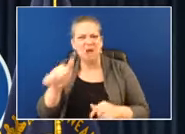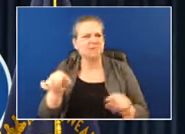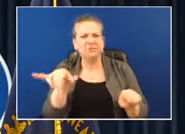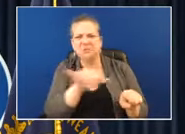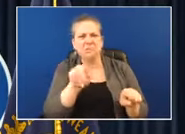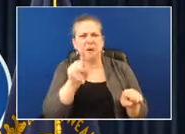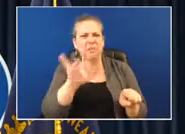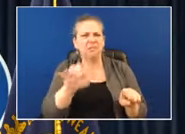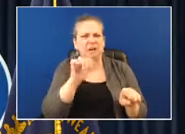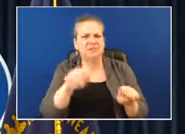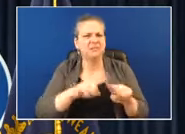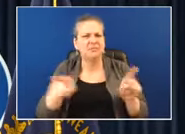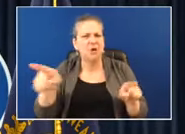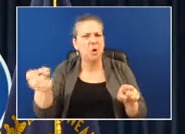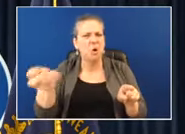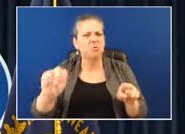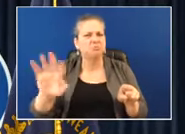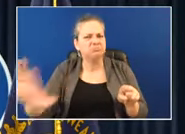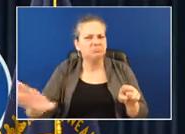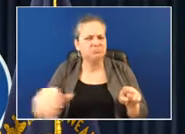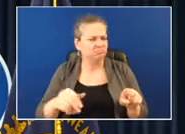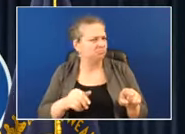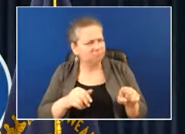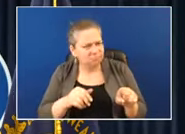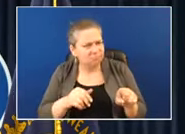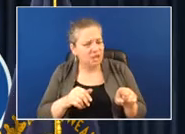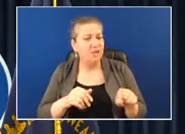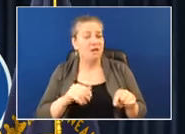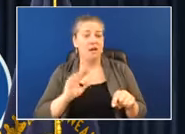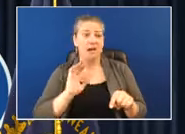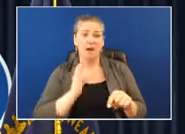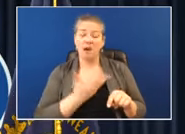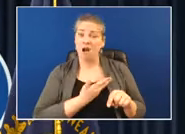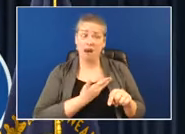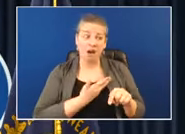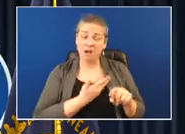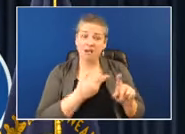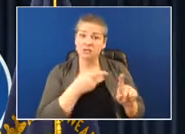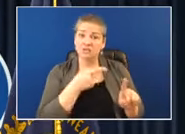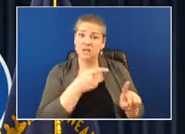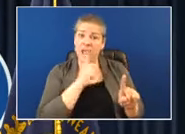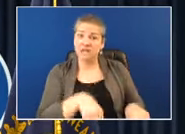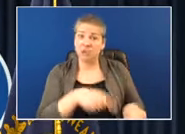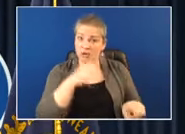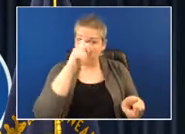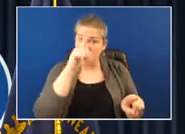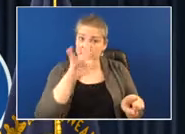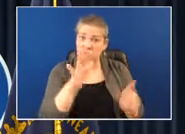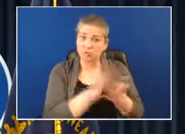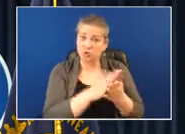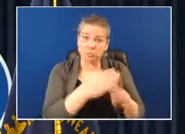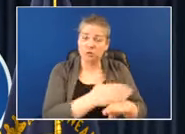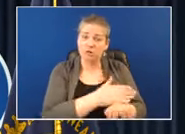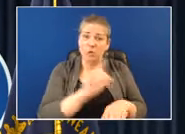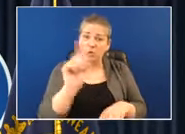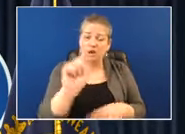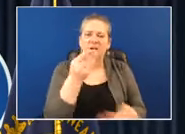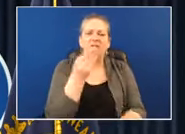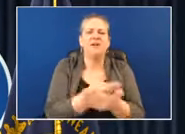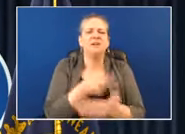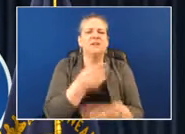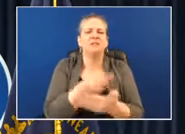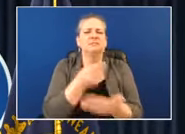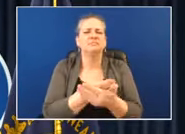the performance in our public schools lies with actually funding and working with our public schools, not trying to divert